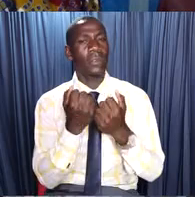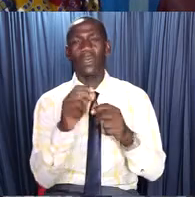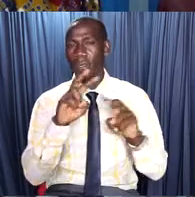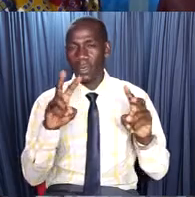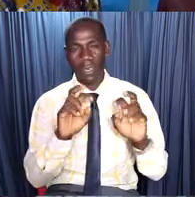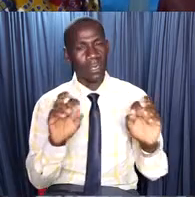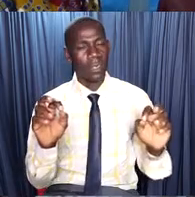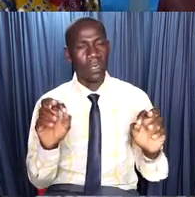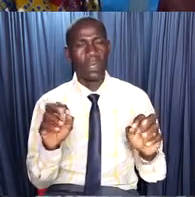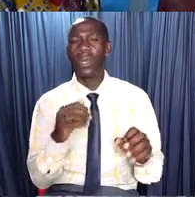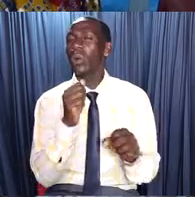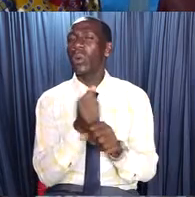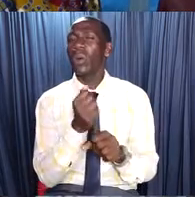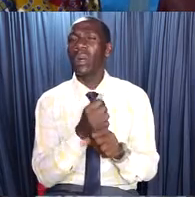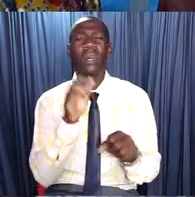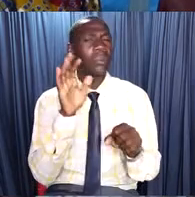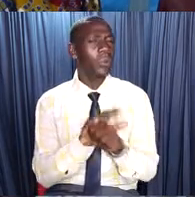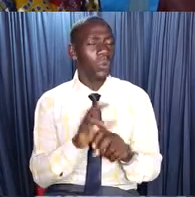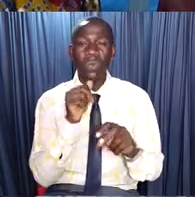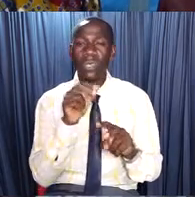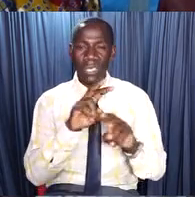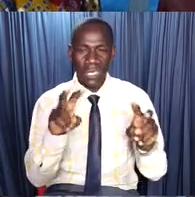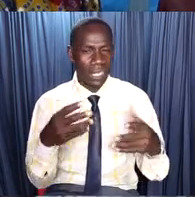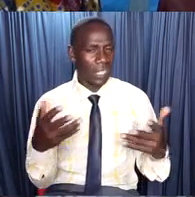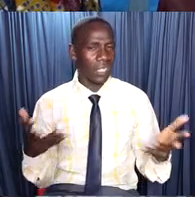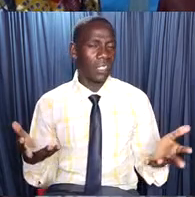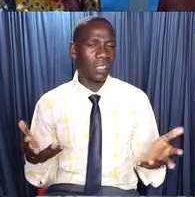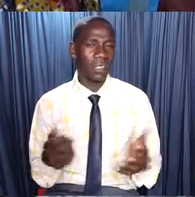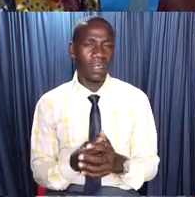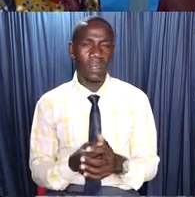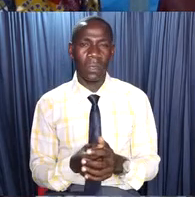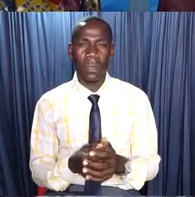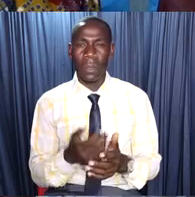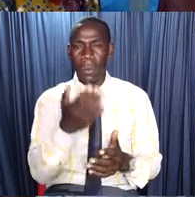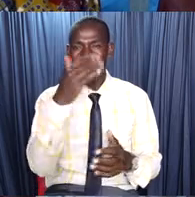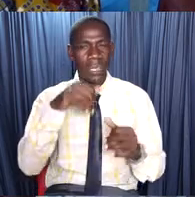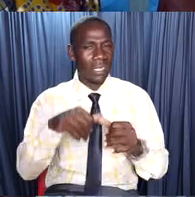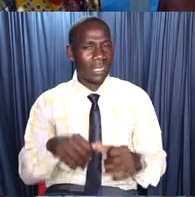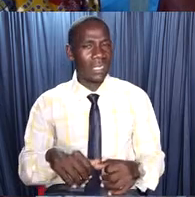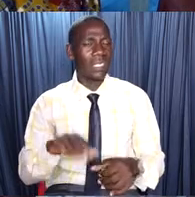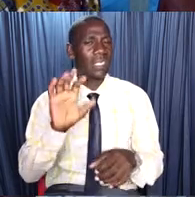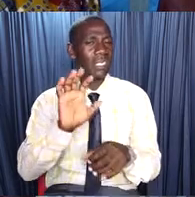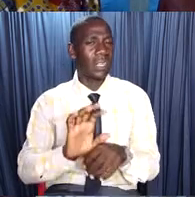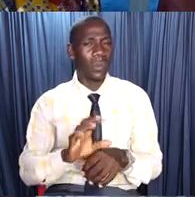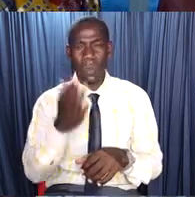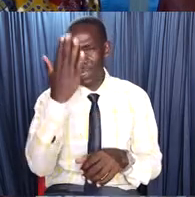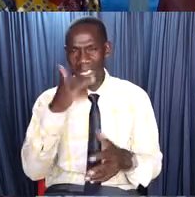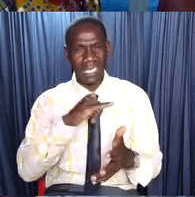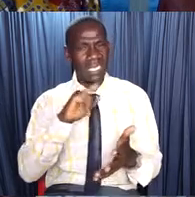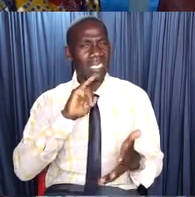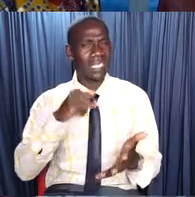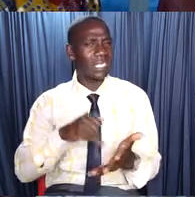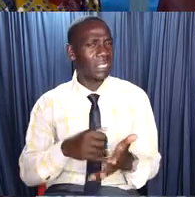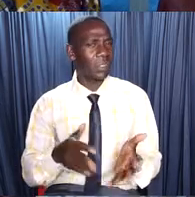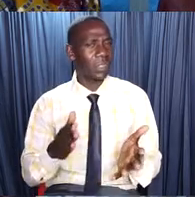saved until now, all the work I do, I am not seeing anything. How come I've been in this church